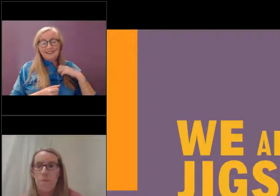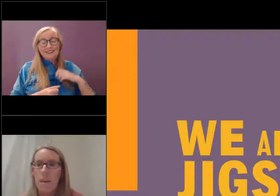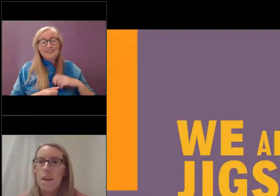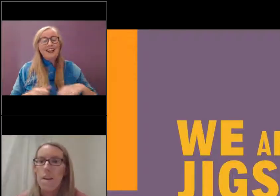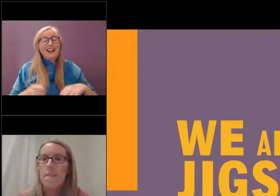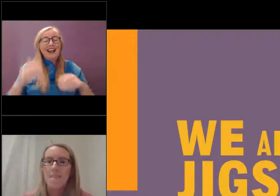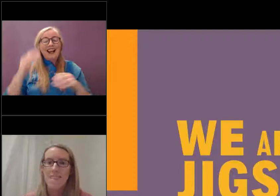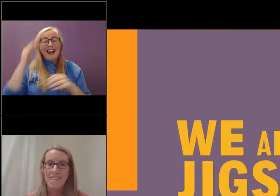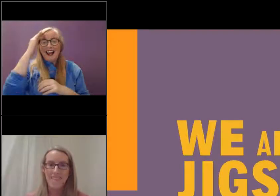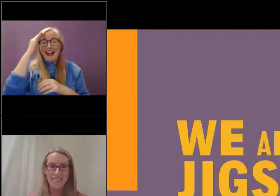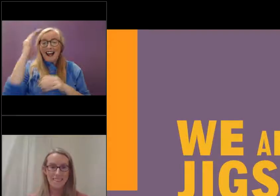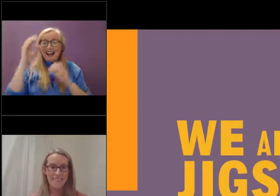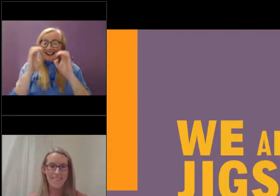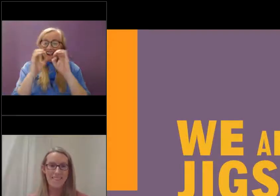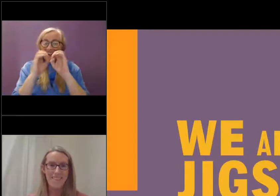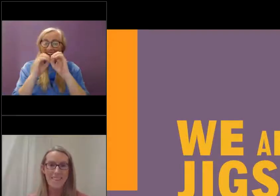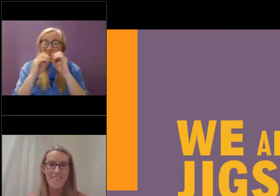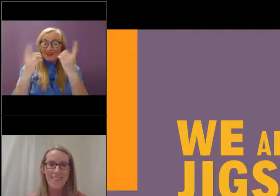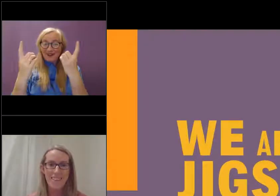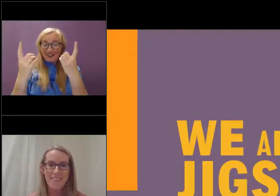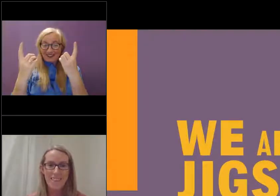Hi everyone.